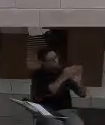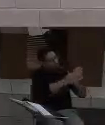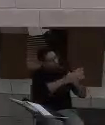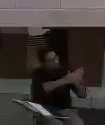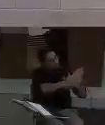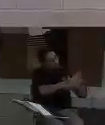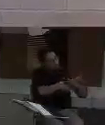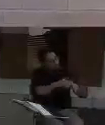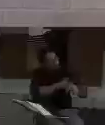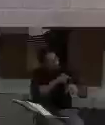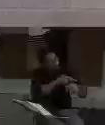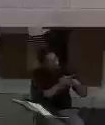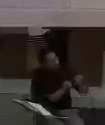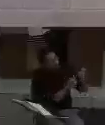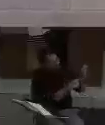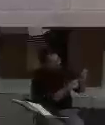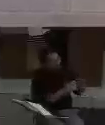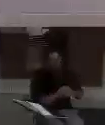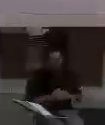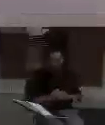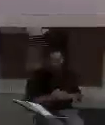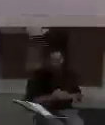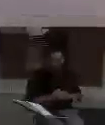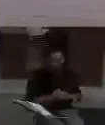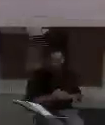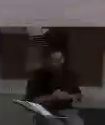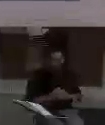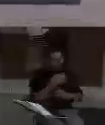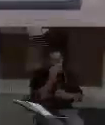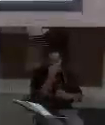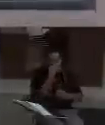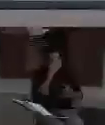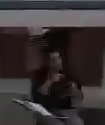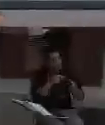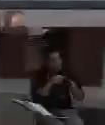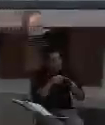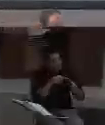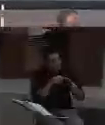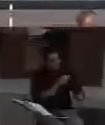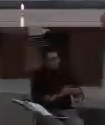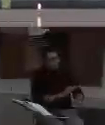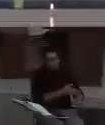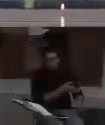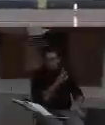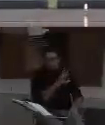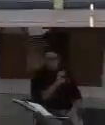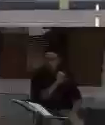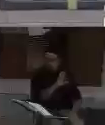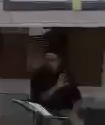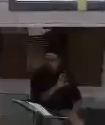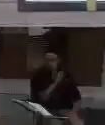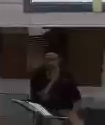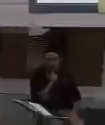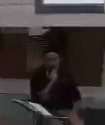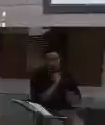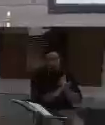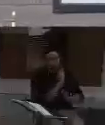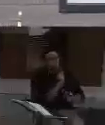gifts which are set for you. Our first communion hymn is number 505, Sweet Hour of Prayer,